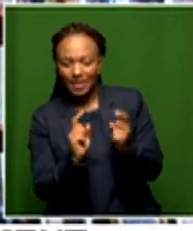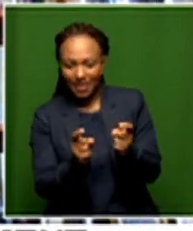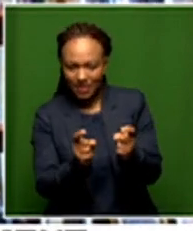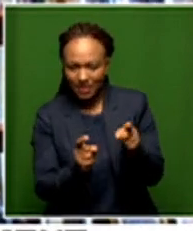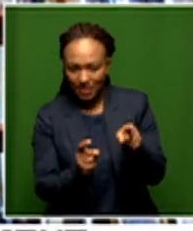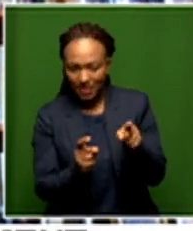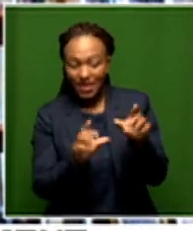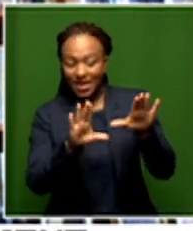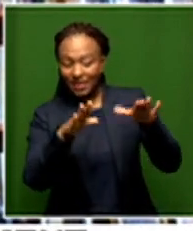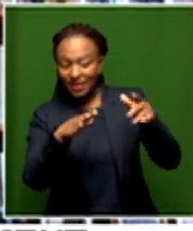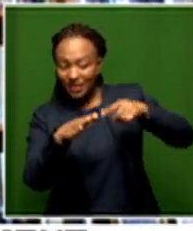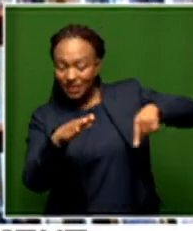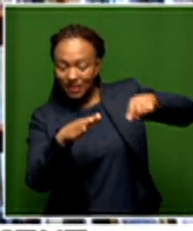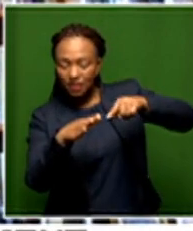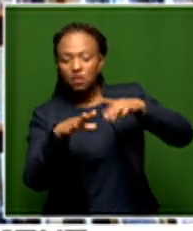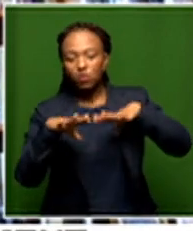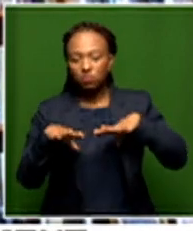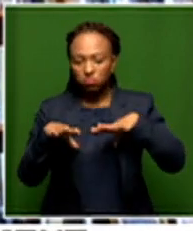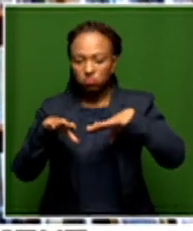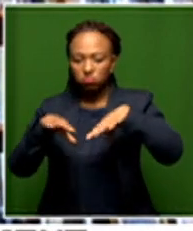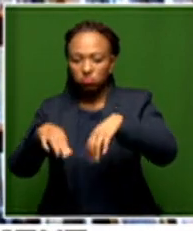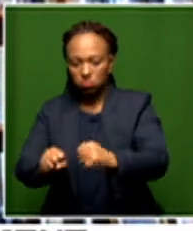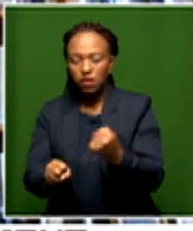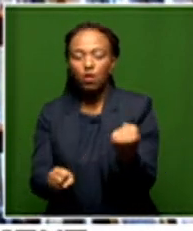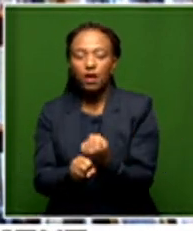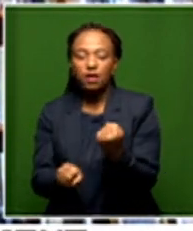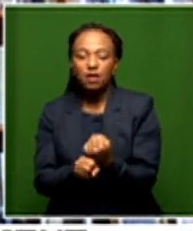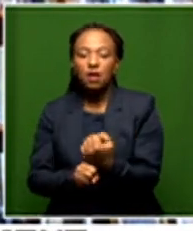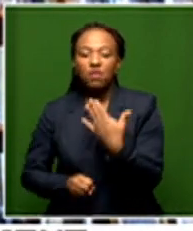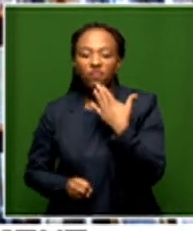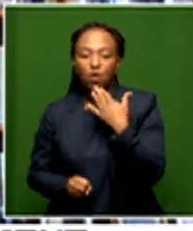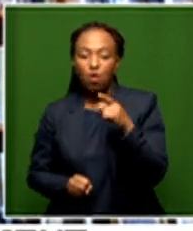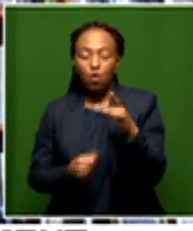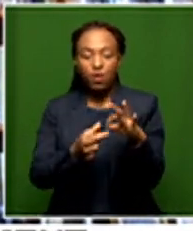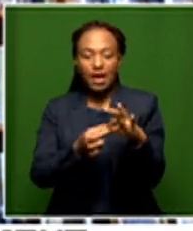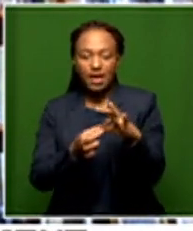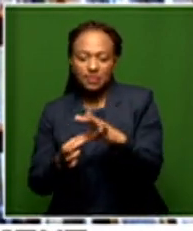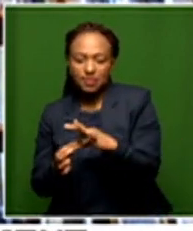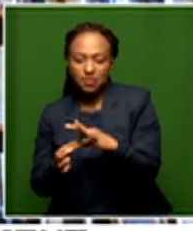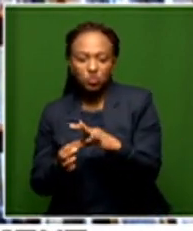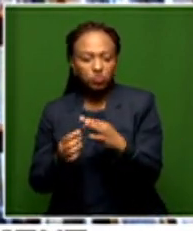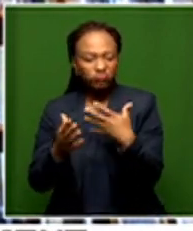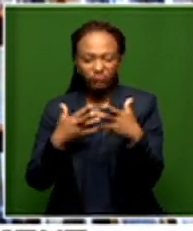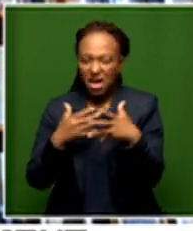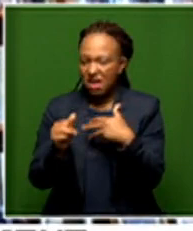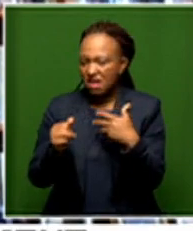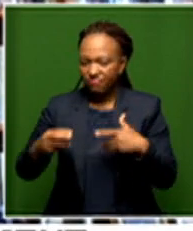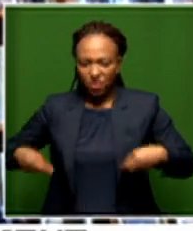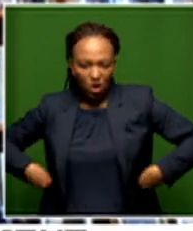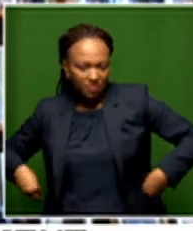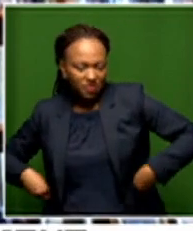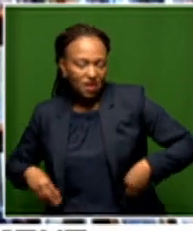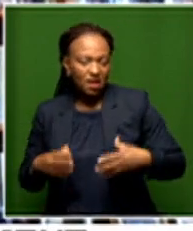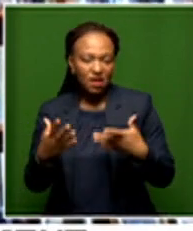and it is going to take over all of the work in relation to corruption, or I